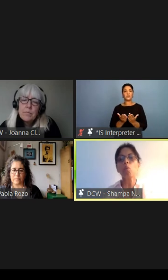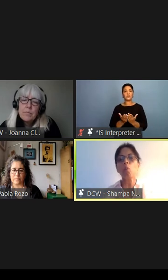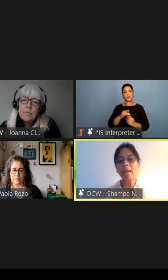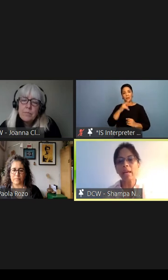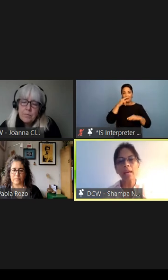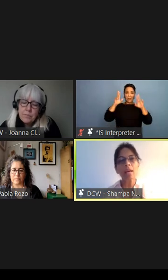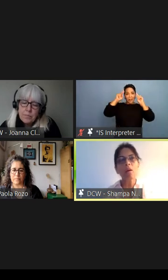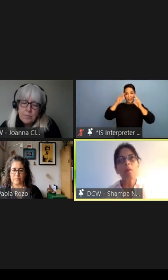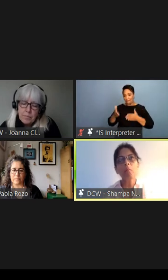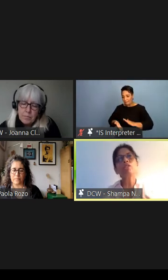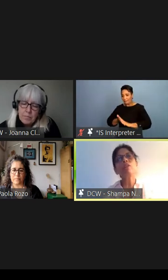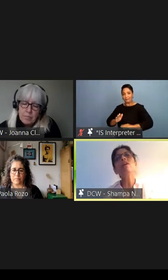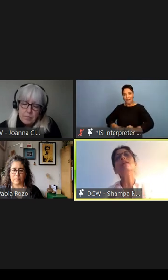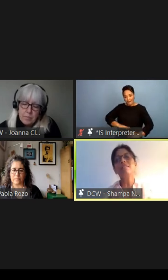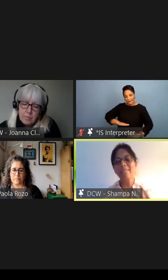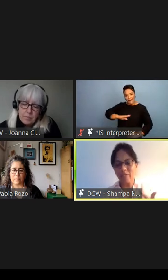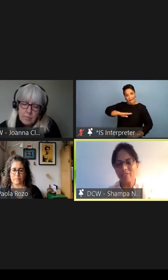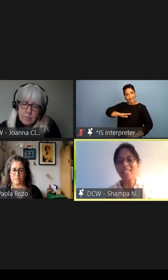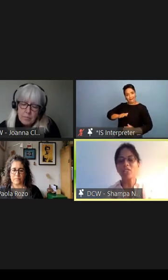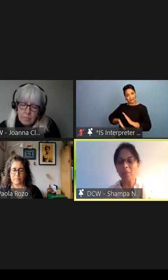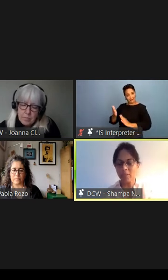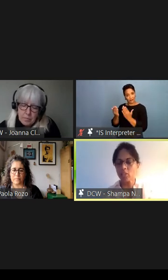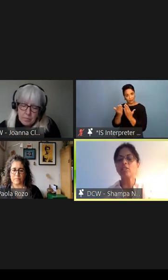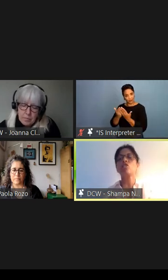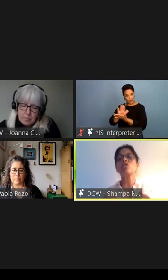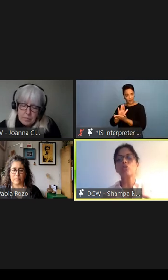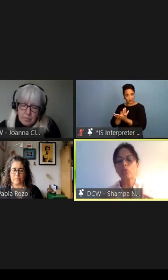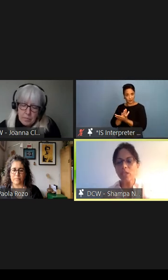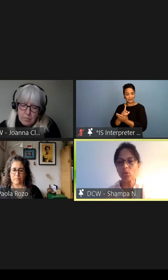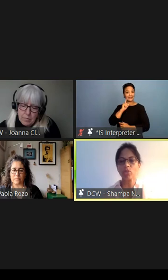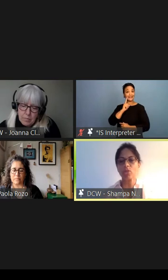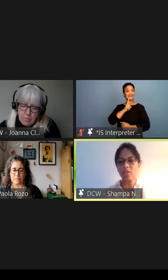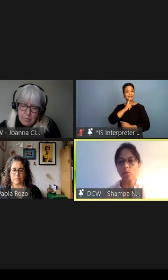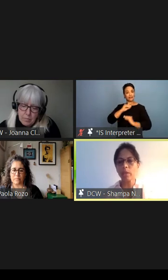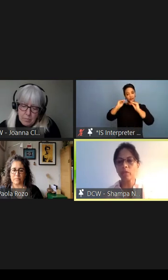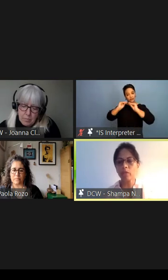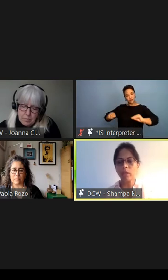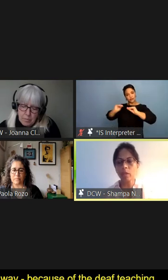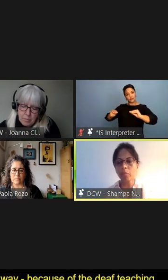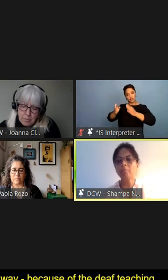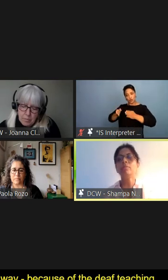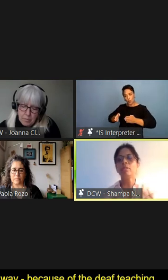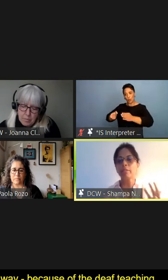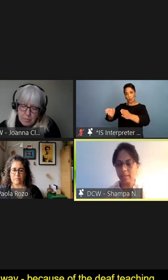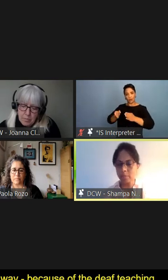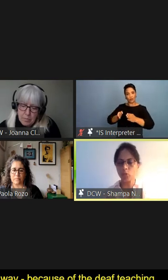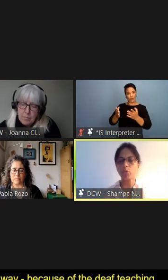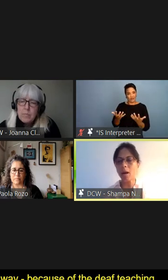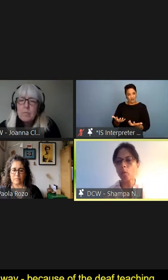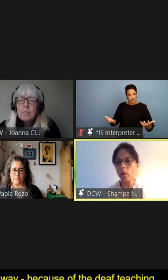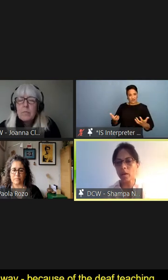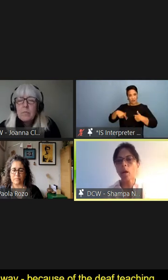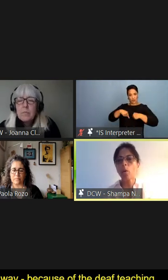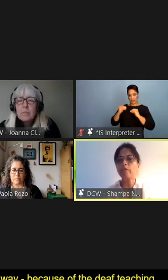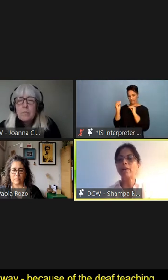of the deaf teaching methodologies or the resources that we've developed through